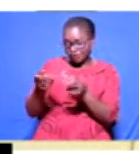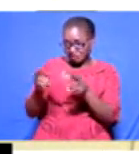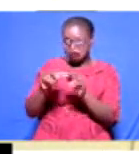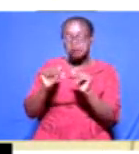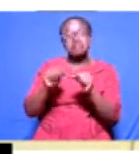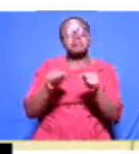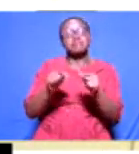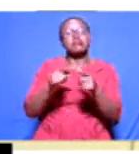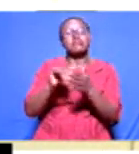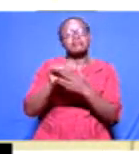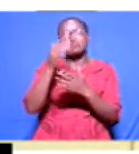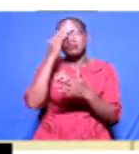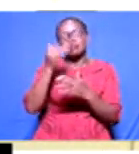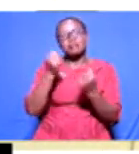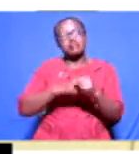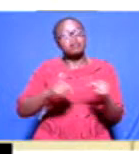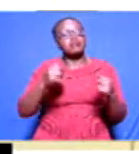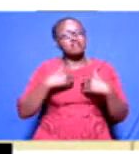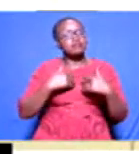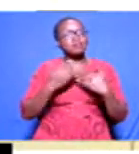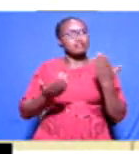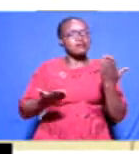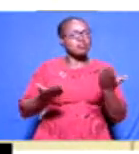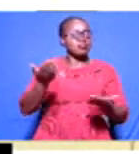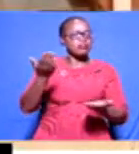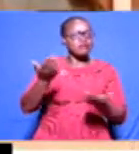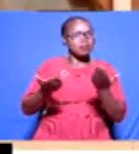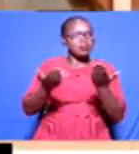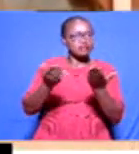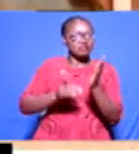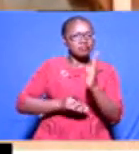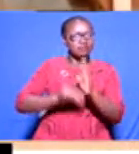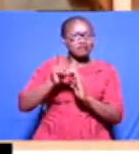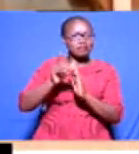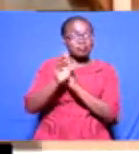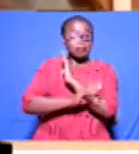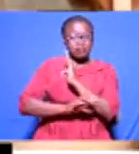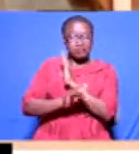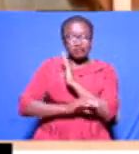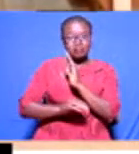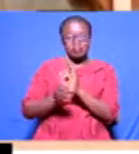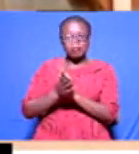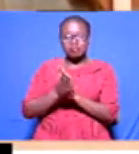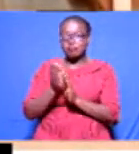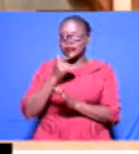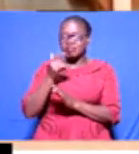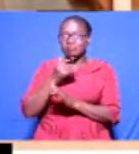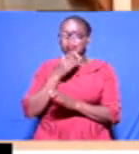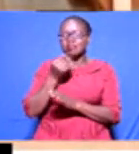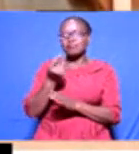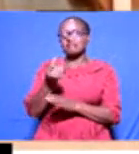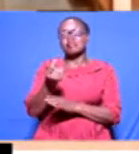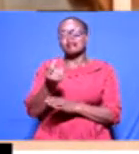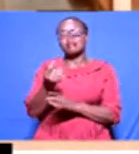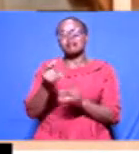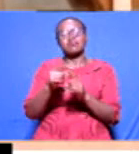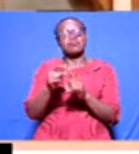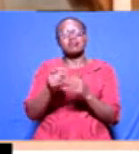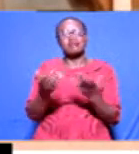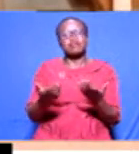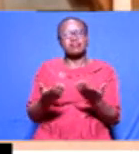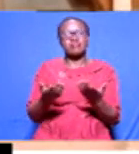he was able to have very balanced development in this country. And as I said, he was a man of few words. He would then